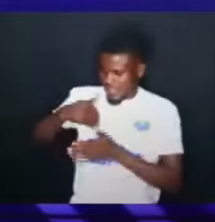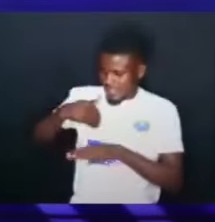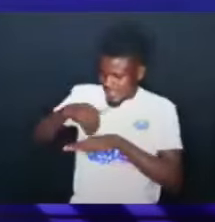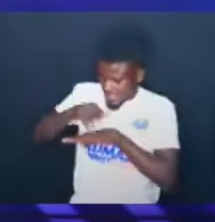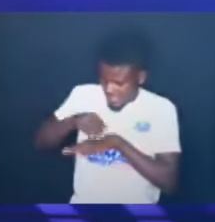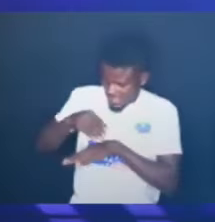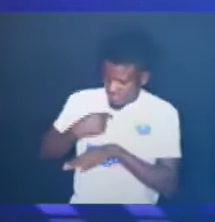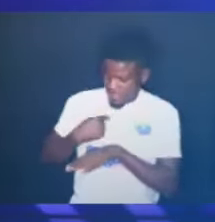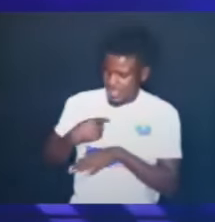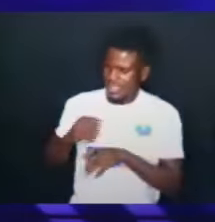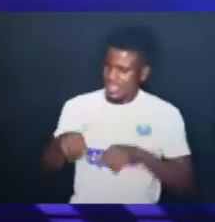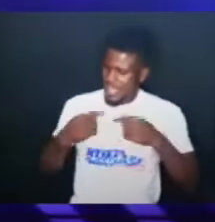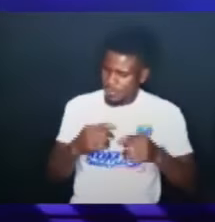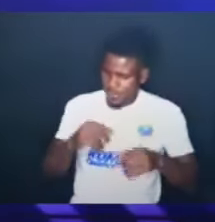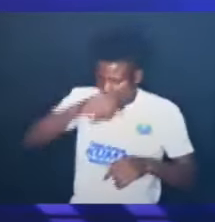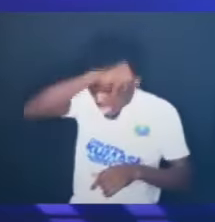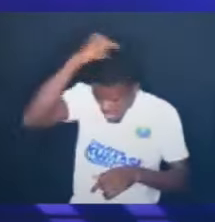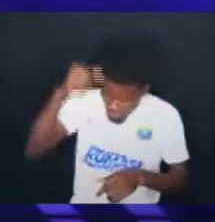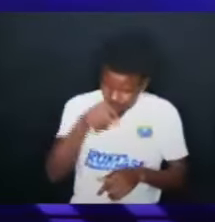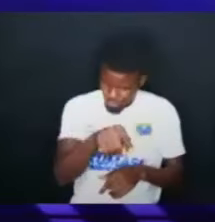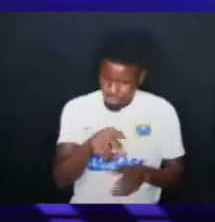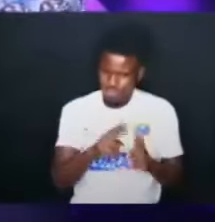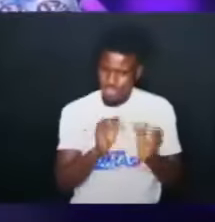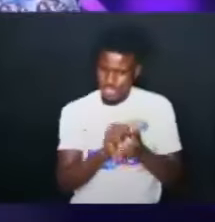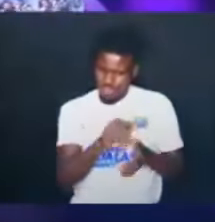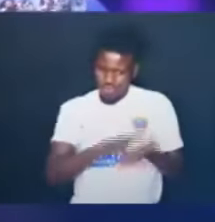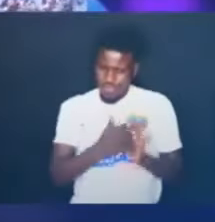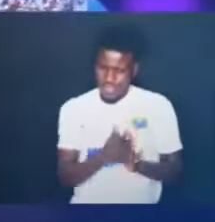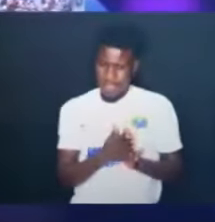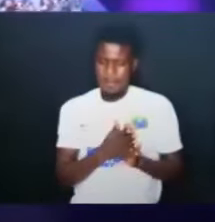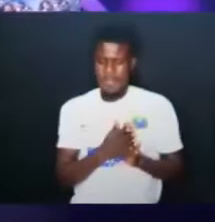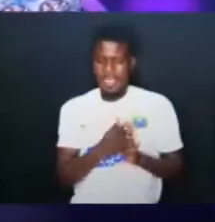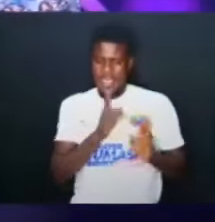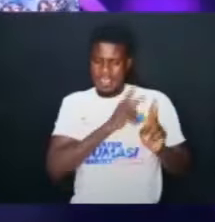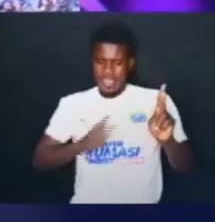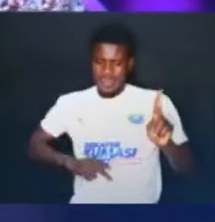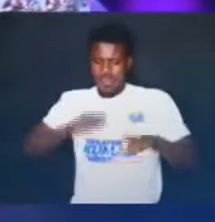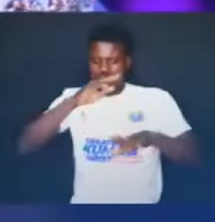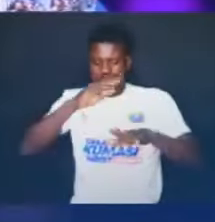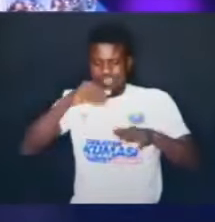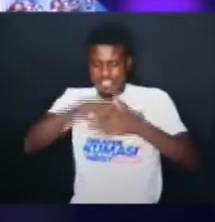Israel. So listen now to the message from the Lord. Now Samuel catches Saul and said, "Mine urade